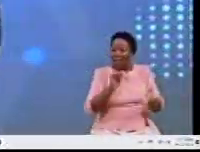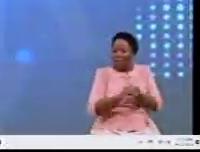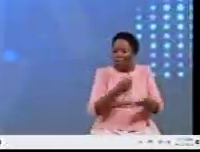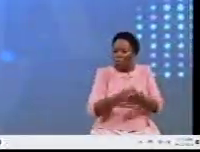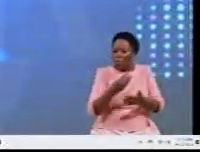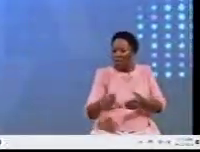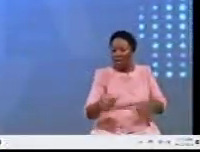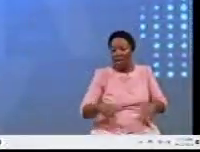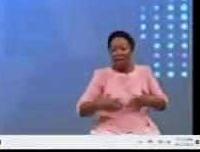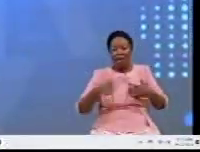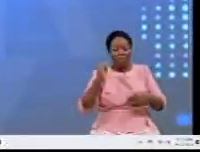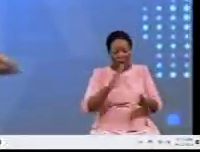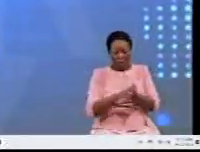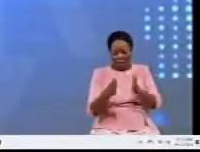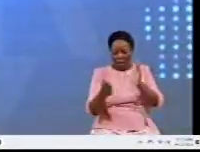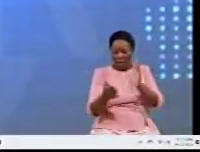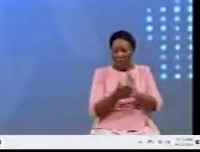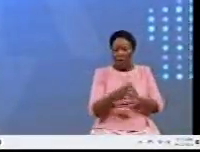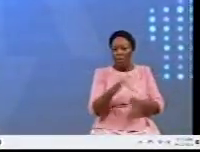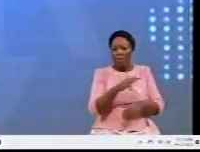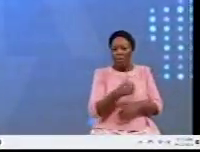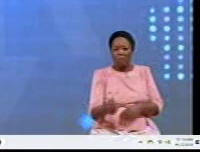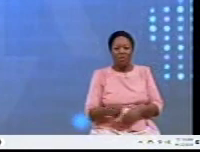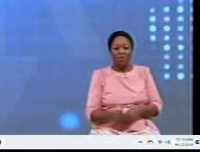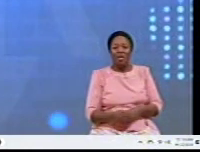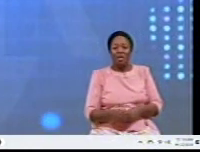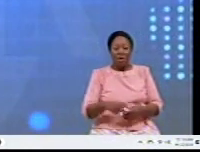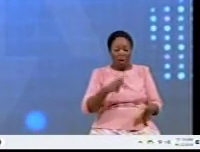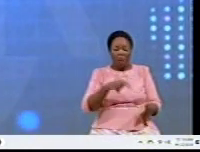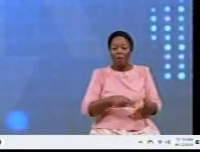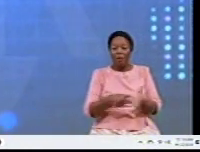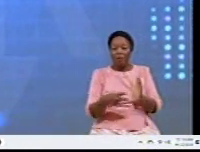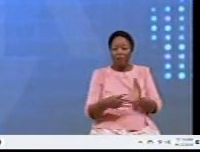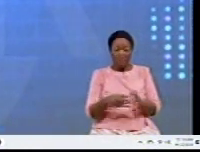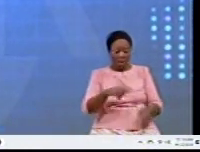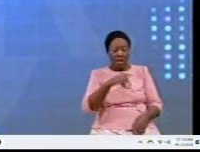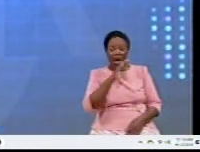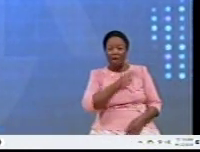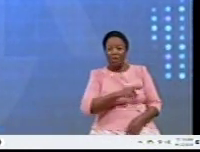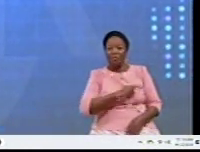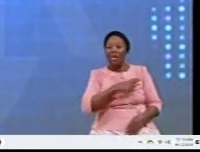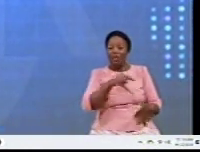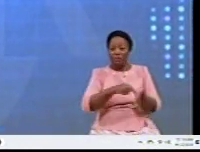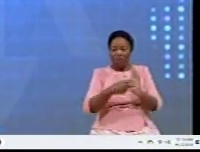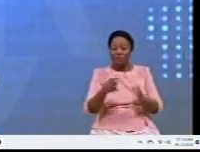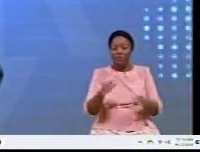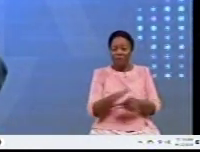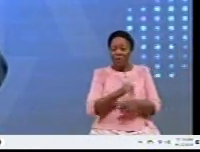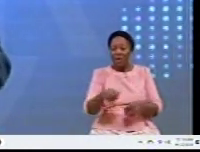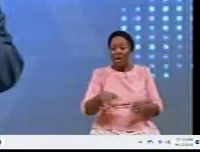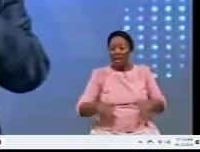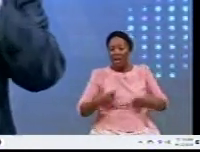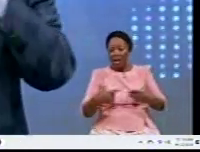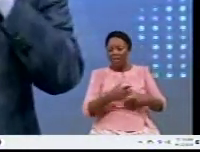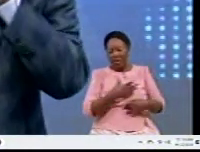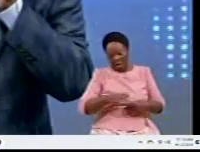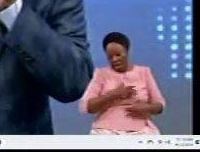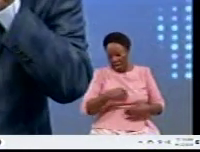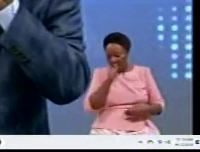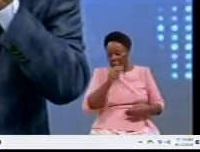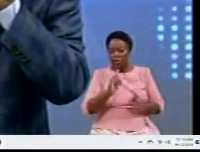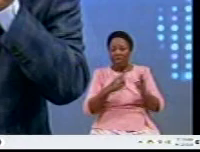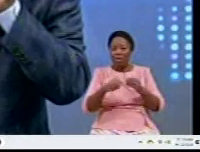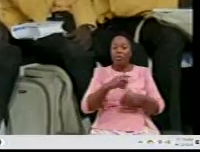life will become a profitable life. I'm talking about your life. It will become a